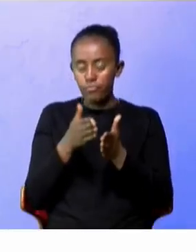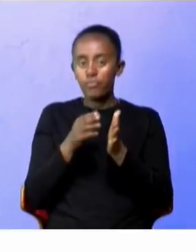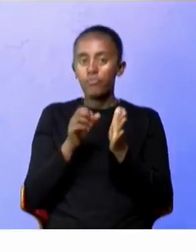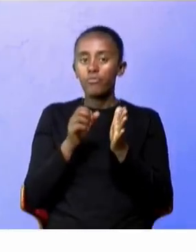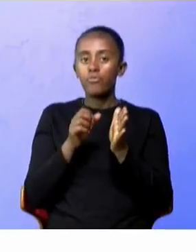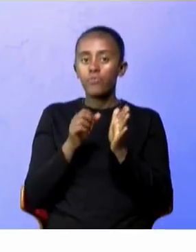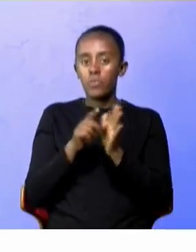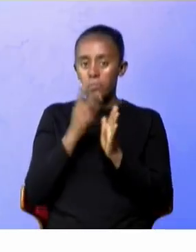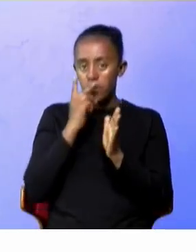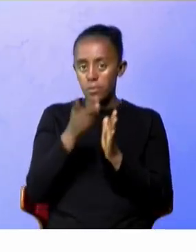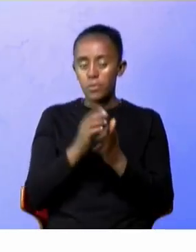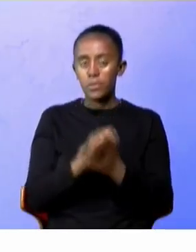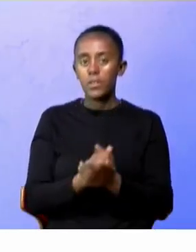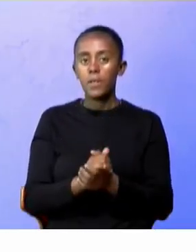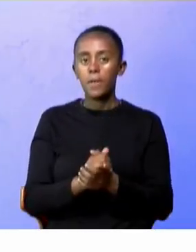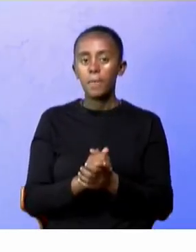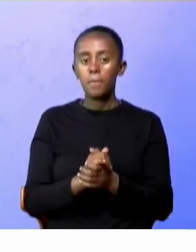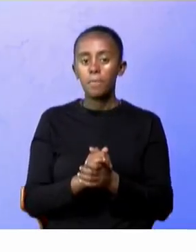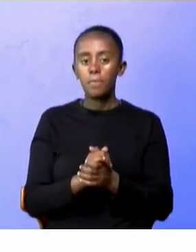another example.